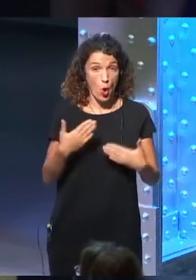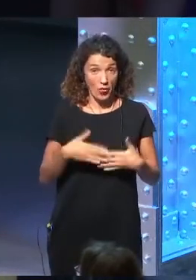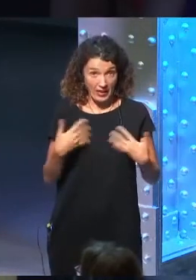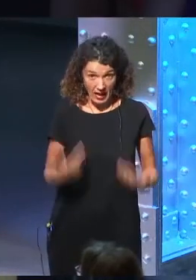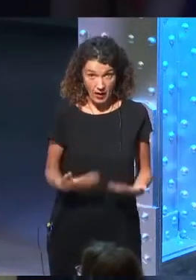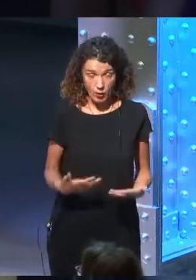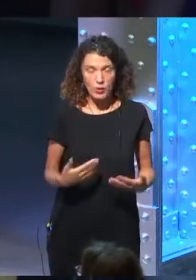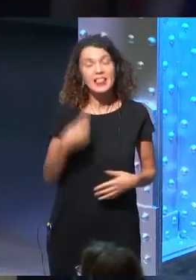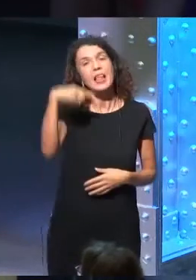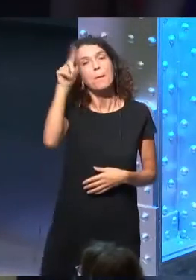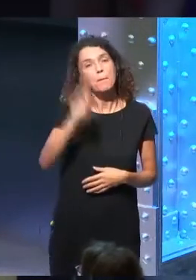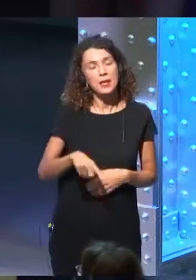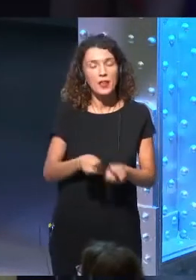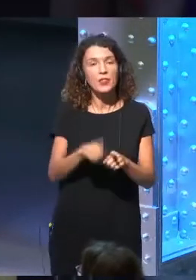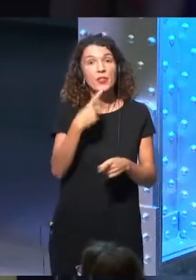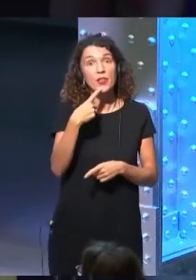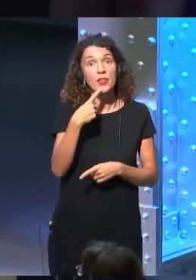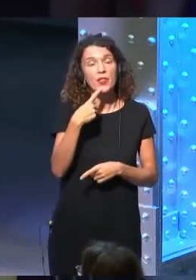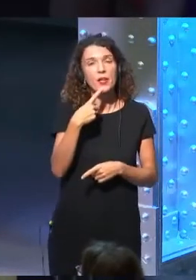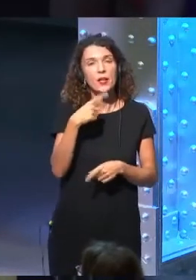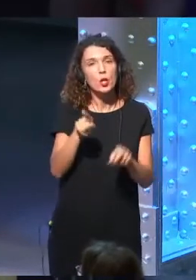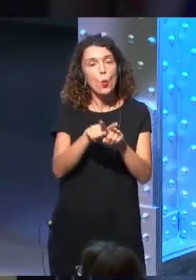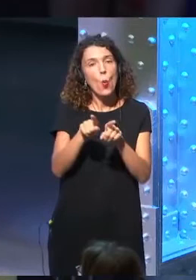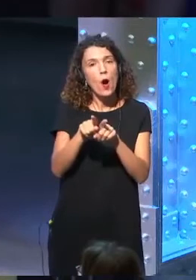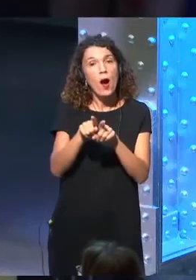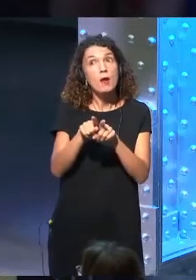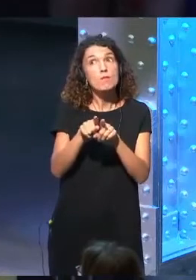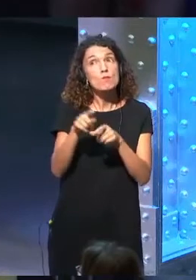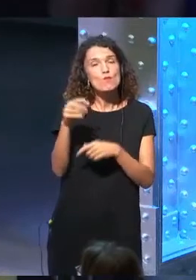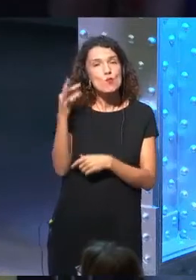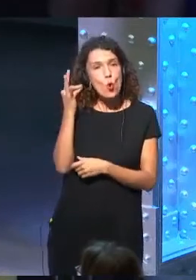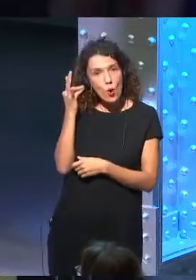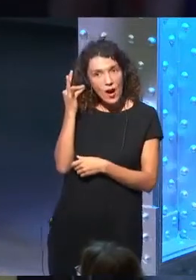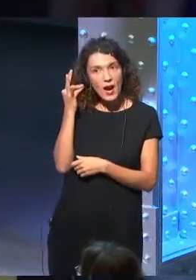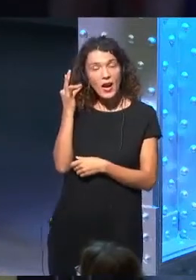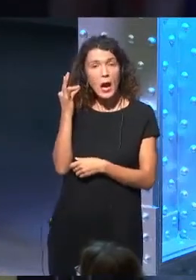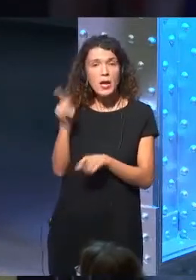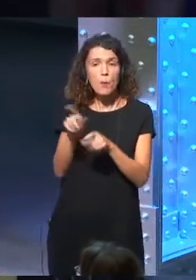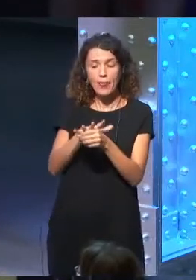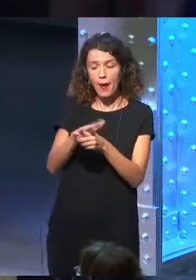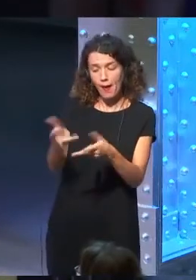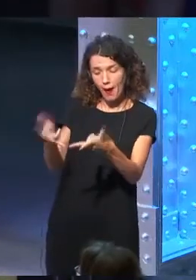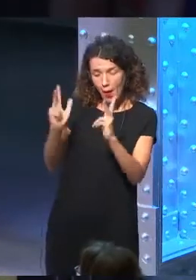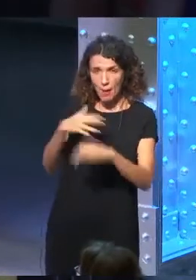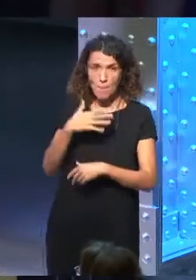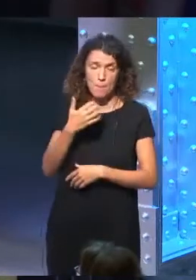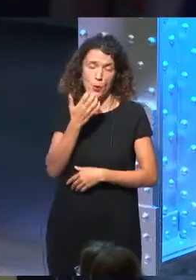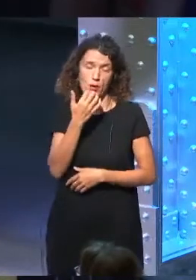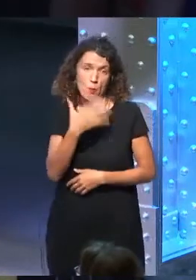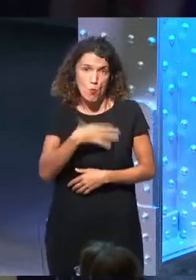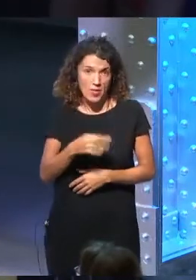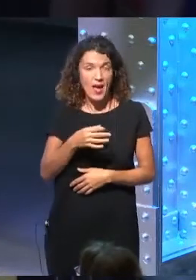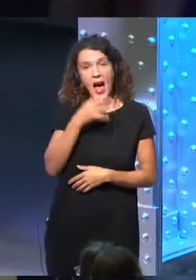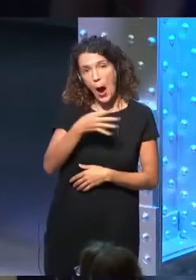that that area in which women are allowed to speak, that is, to support women's interests